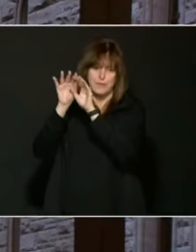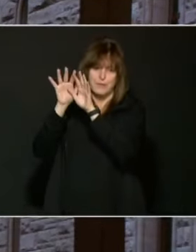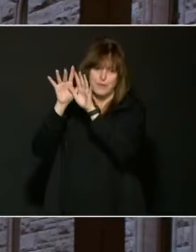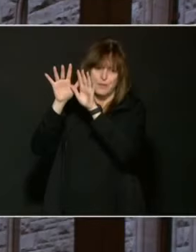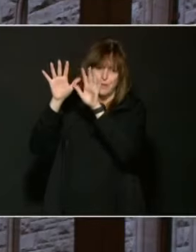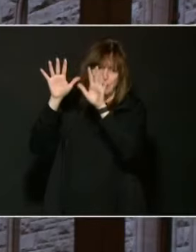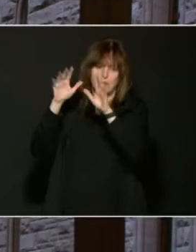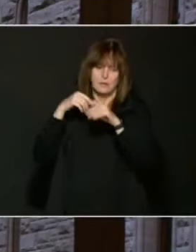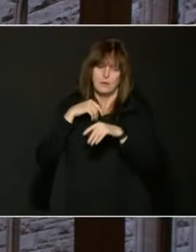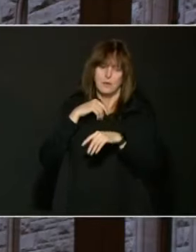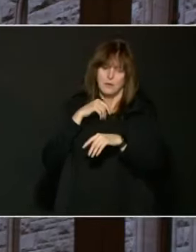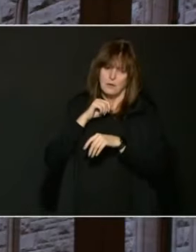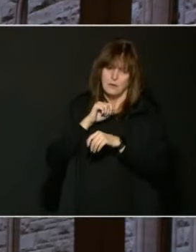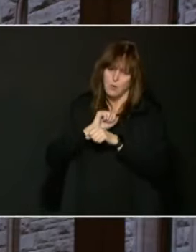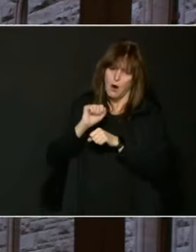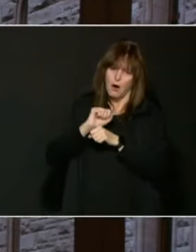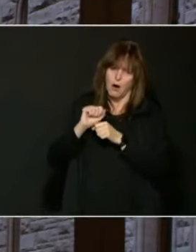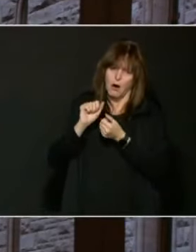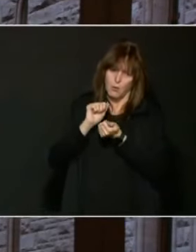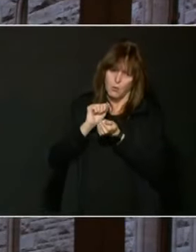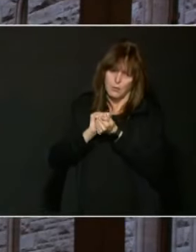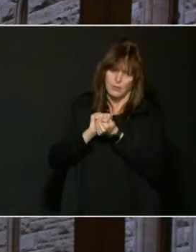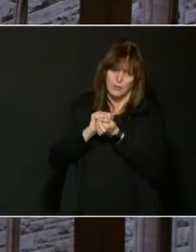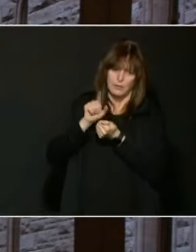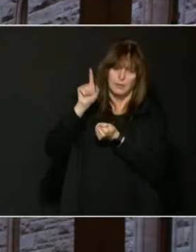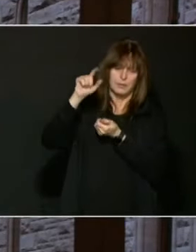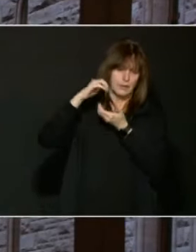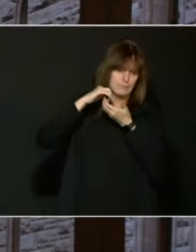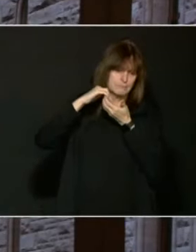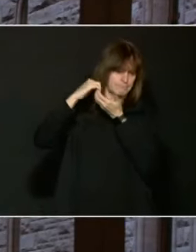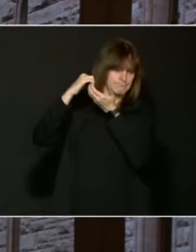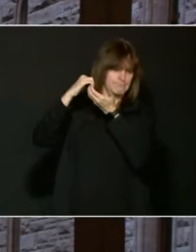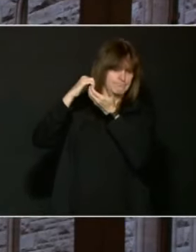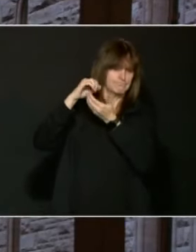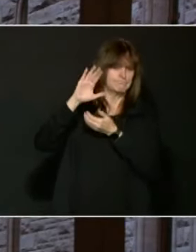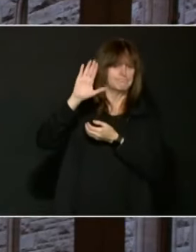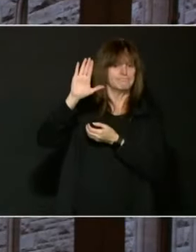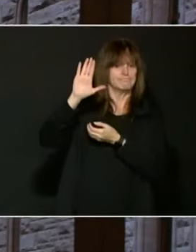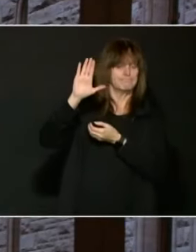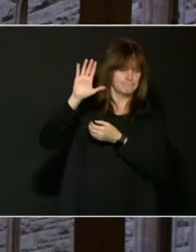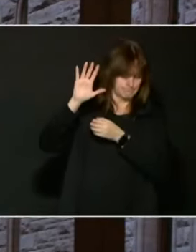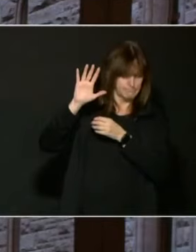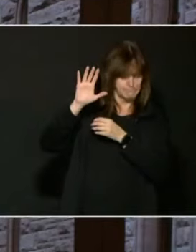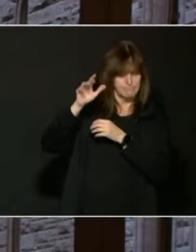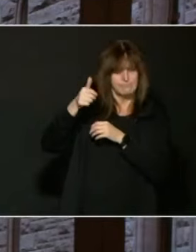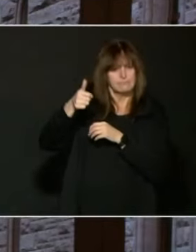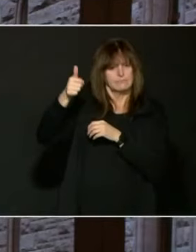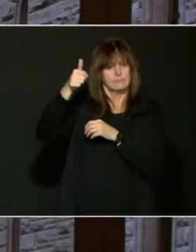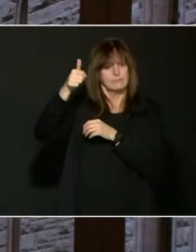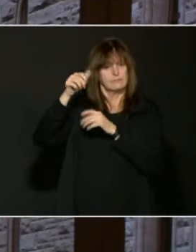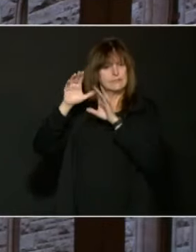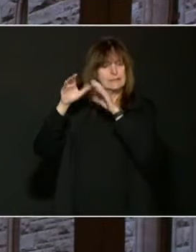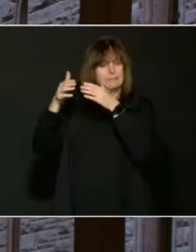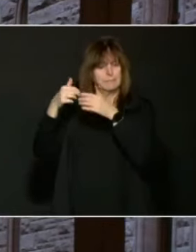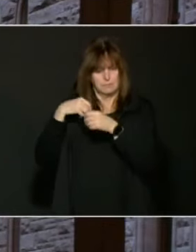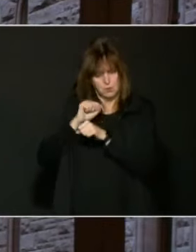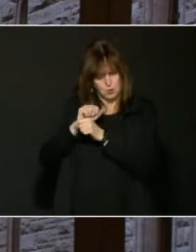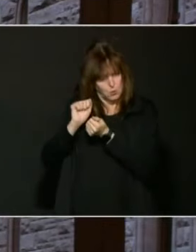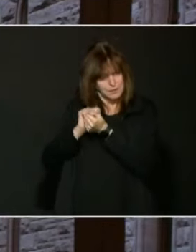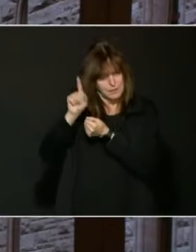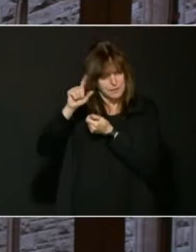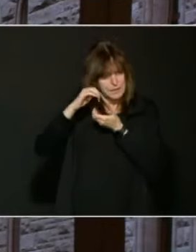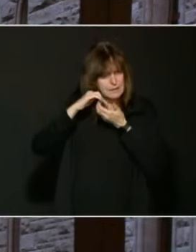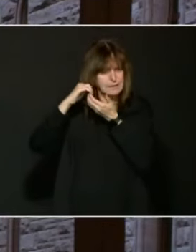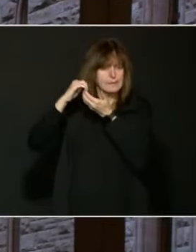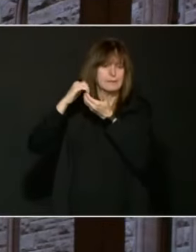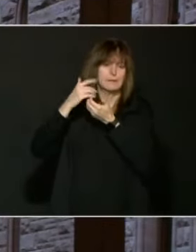Janet DeMille, the MOH in Thunder Bay, and team and staff there, as well as with other sectors, moving in resources, whatever they would like